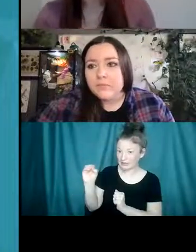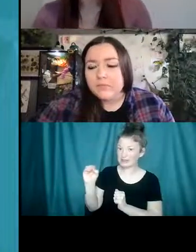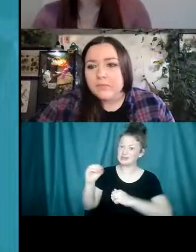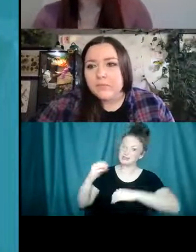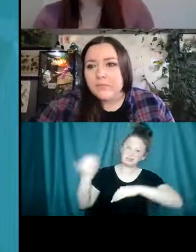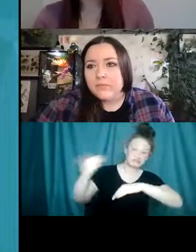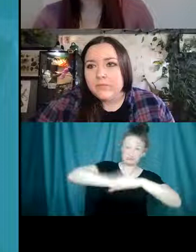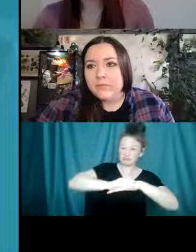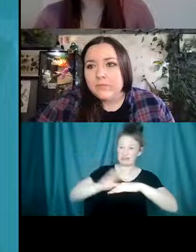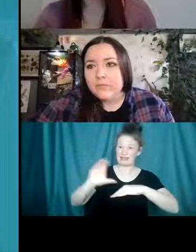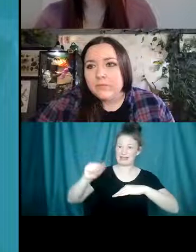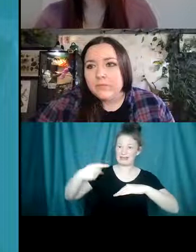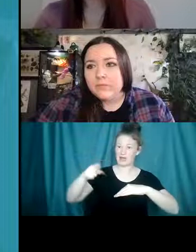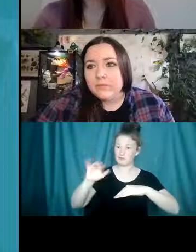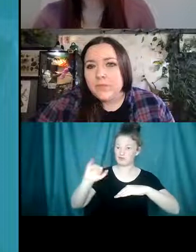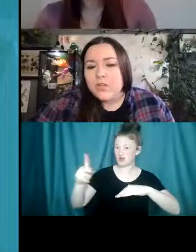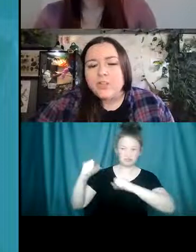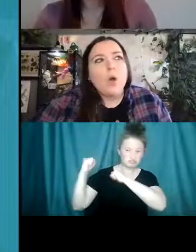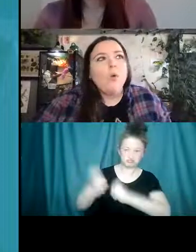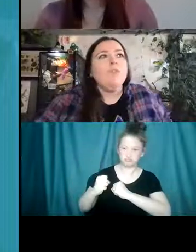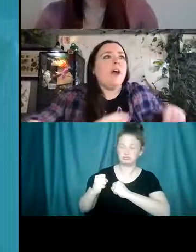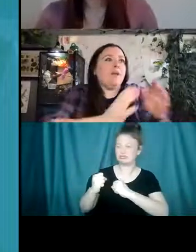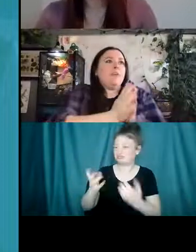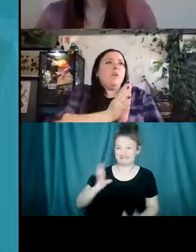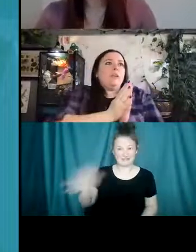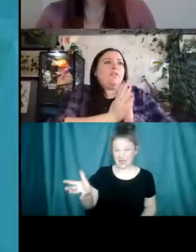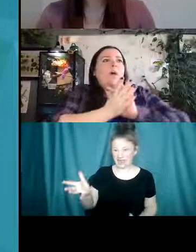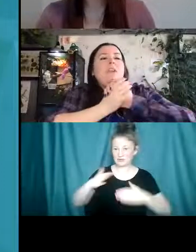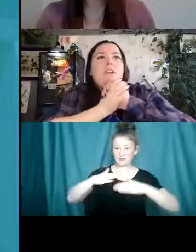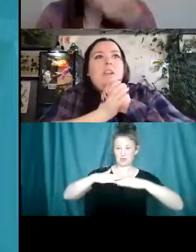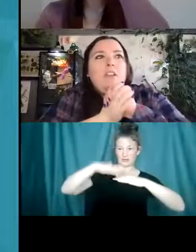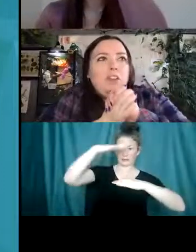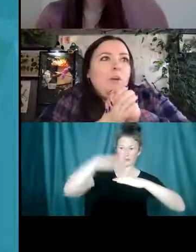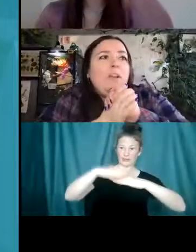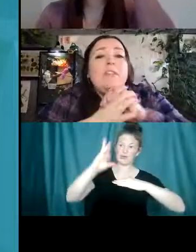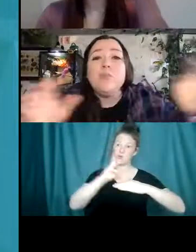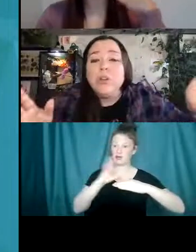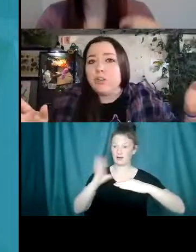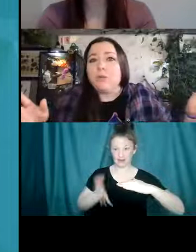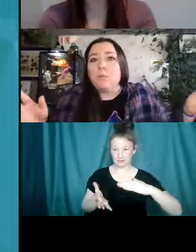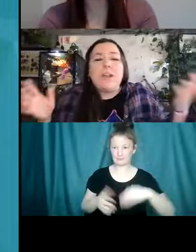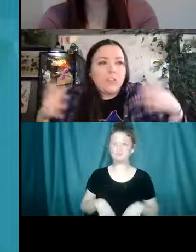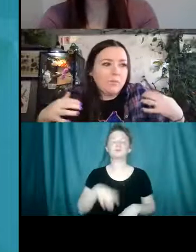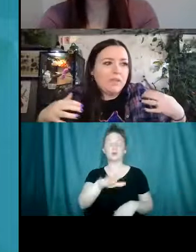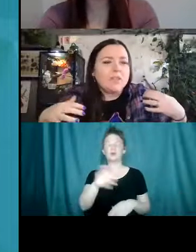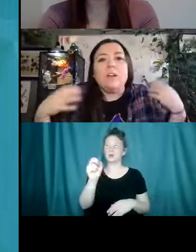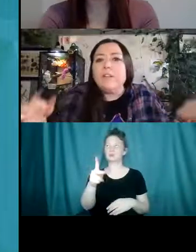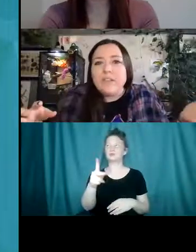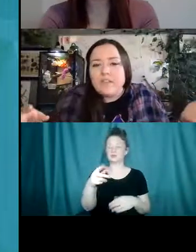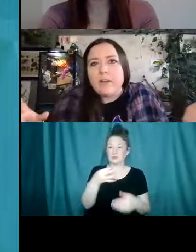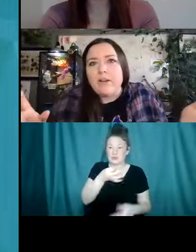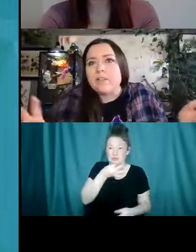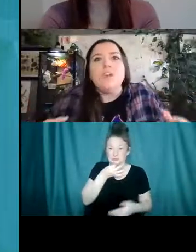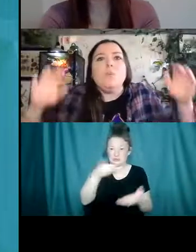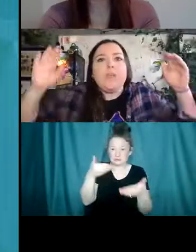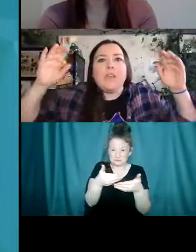we can make sure this doesn't happen. So over time, so I'm thinking, you know, in the short term, when humans are living